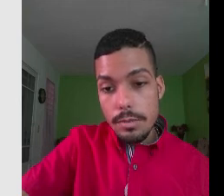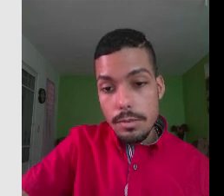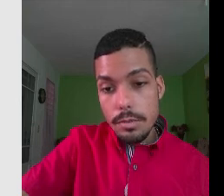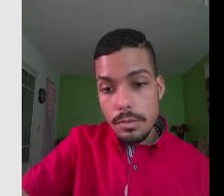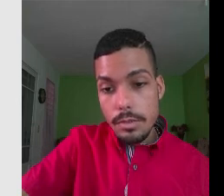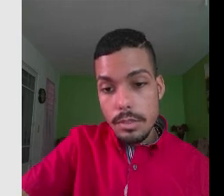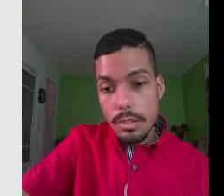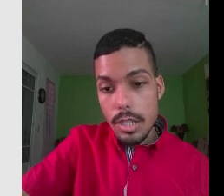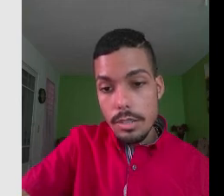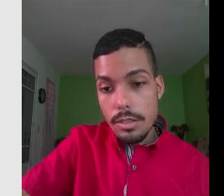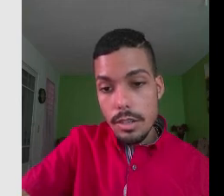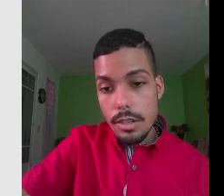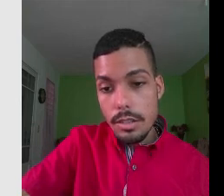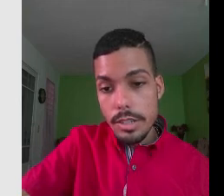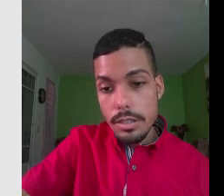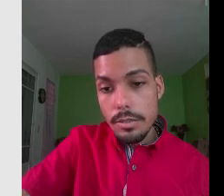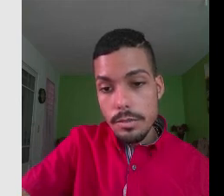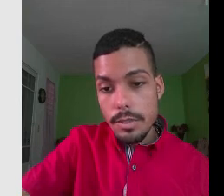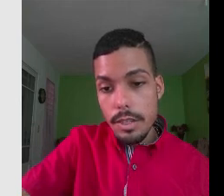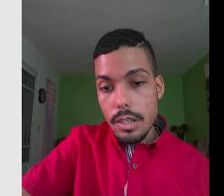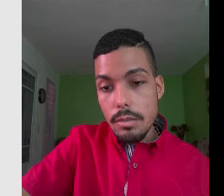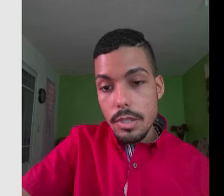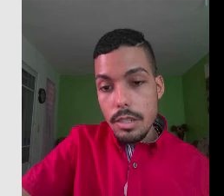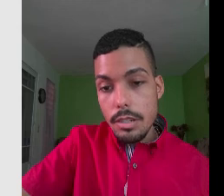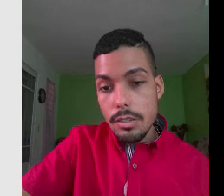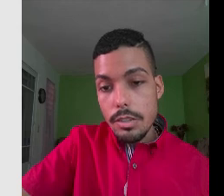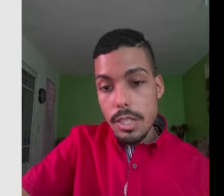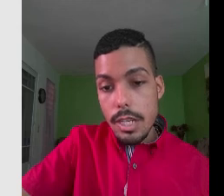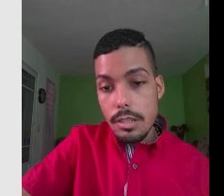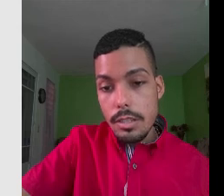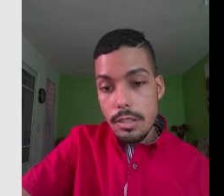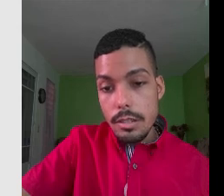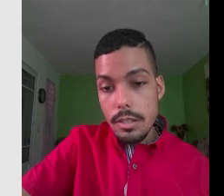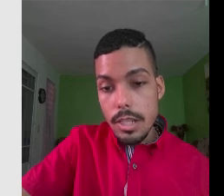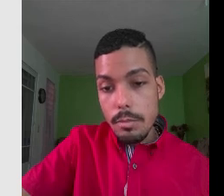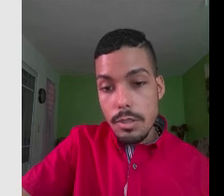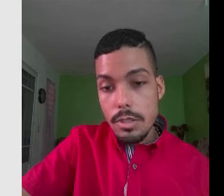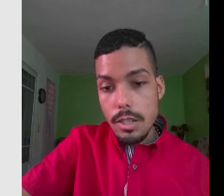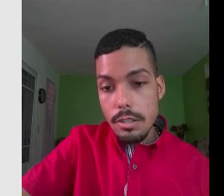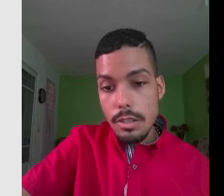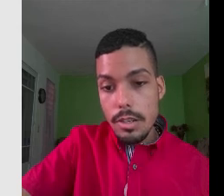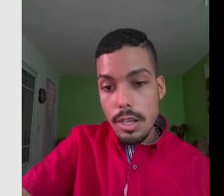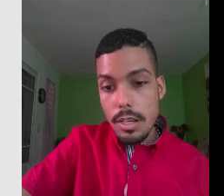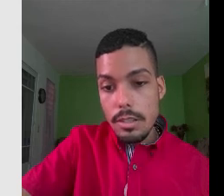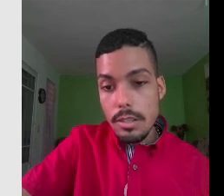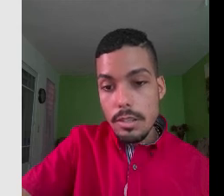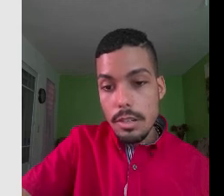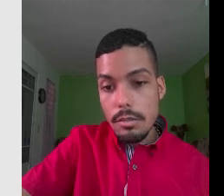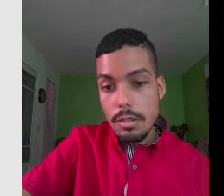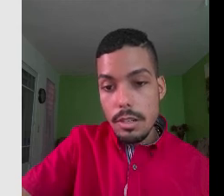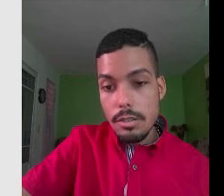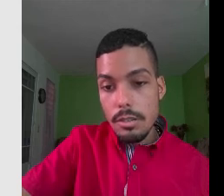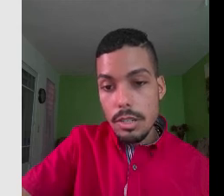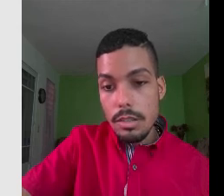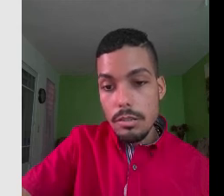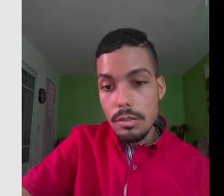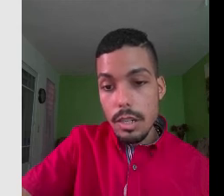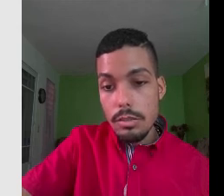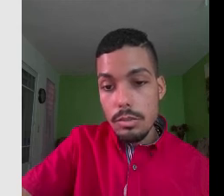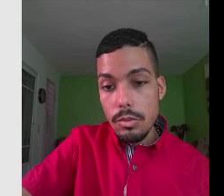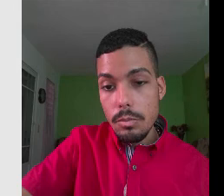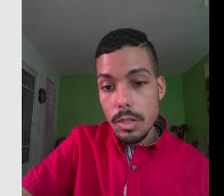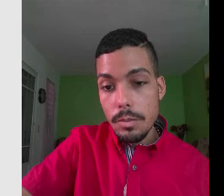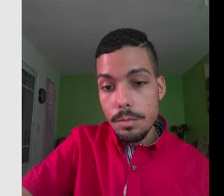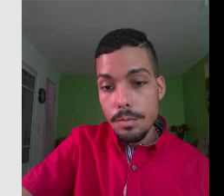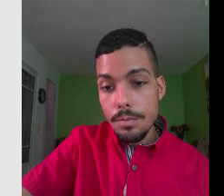okay? So let's color it. Because six, name six, it has the sound, tiene el sonido de